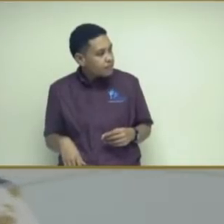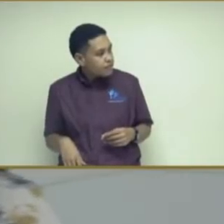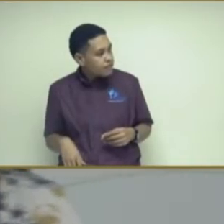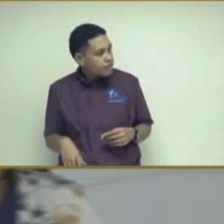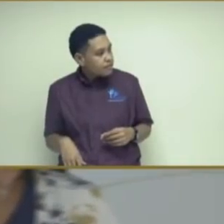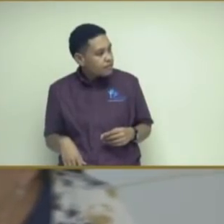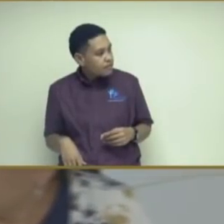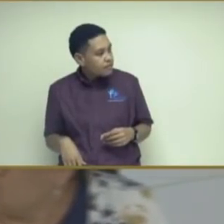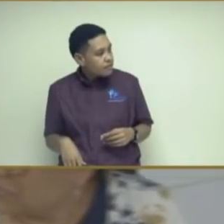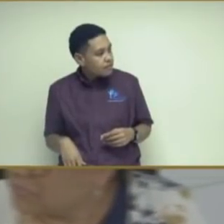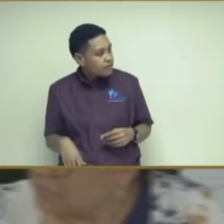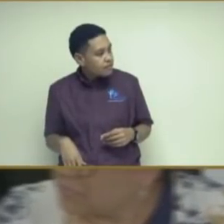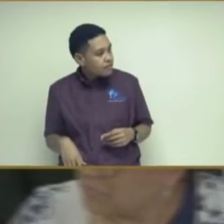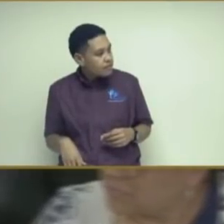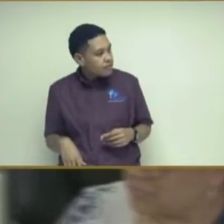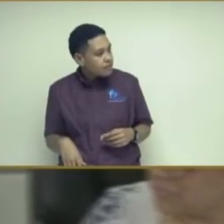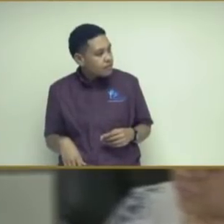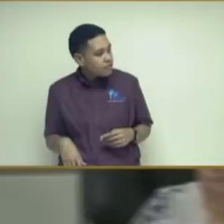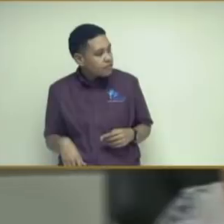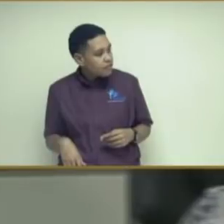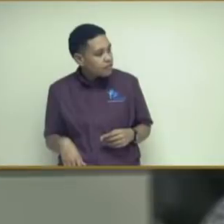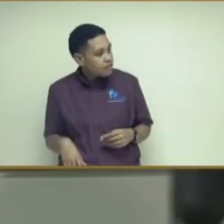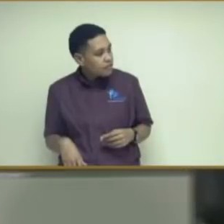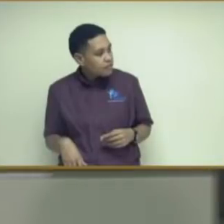if I'm understanding,